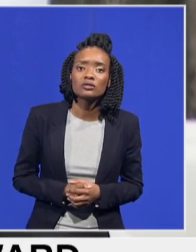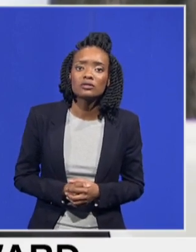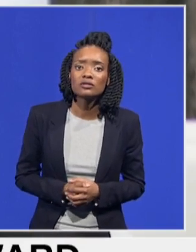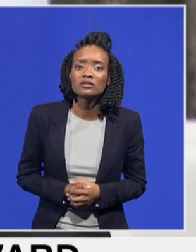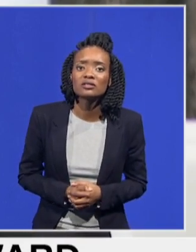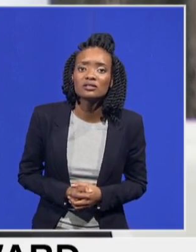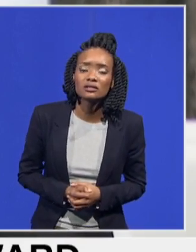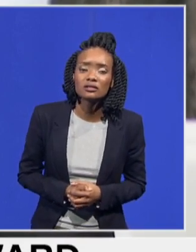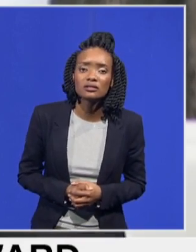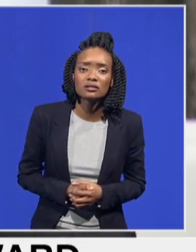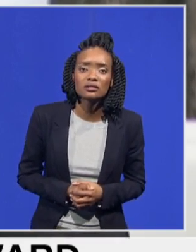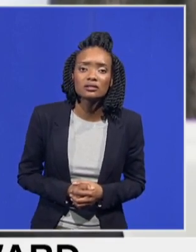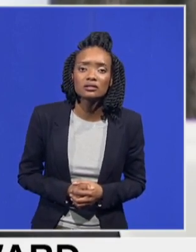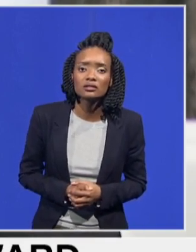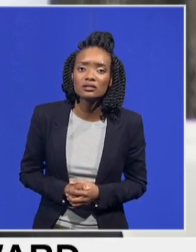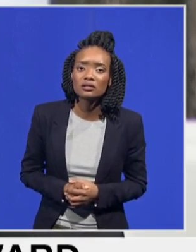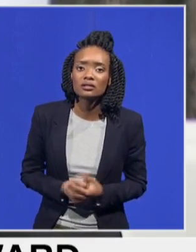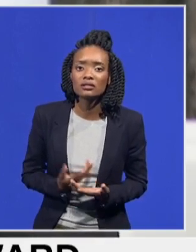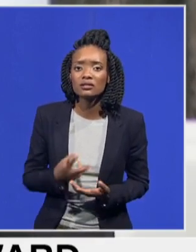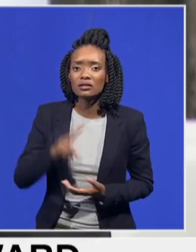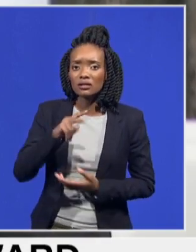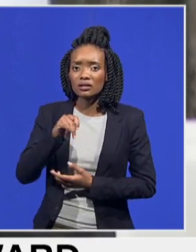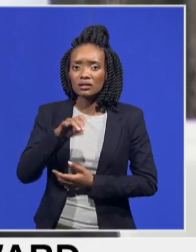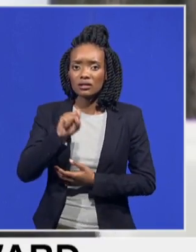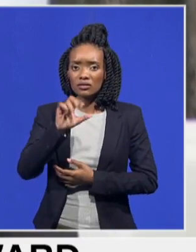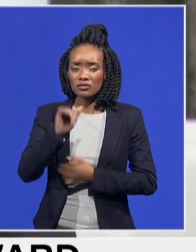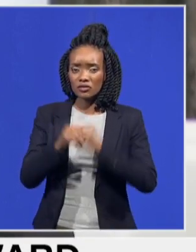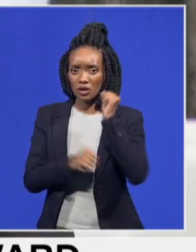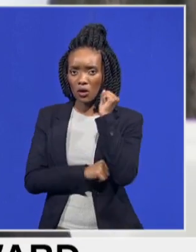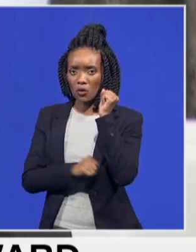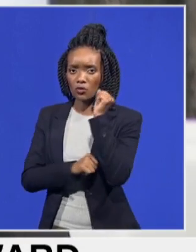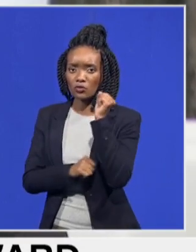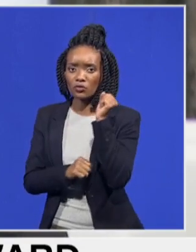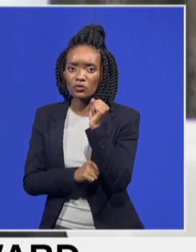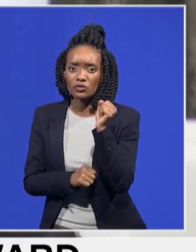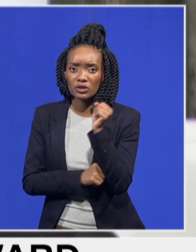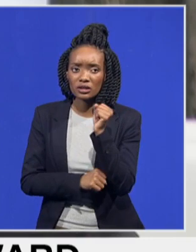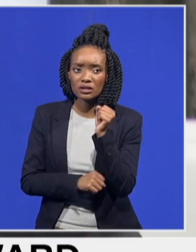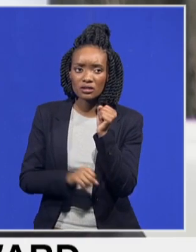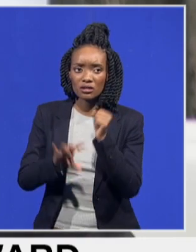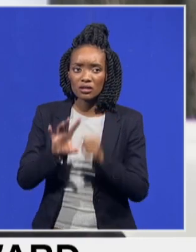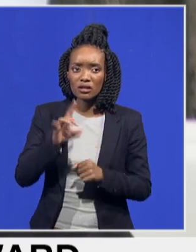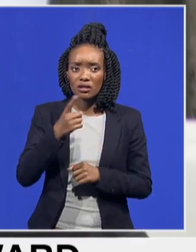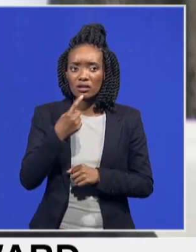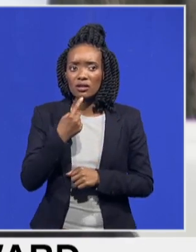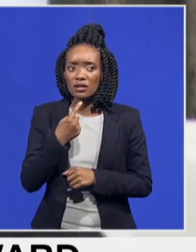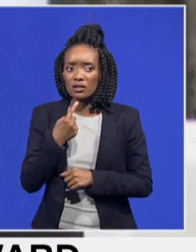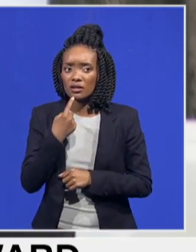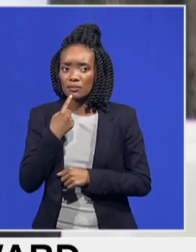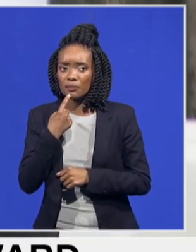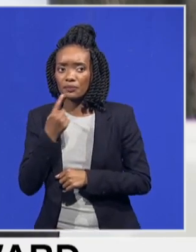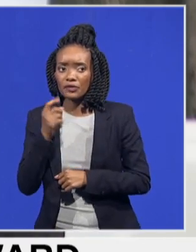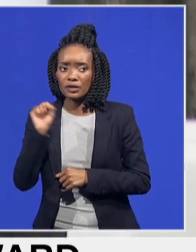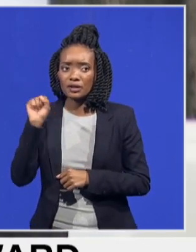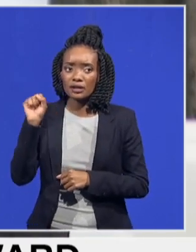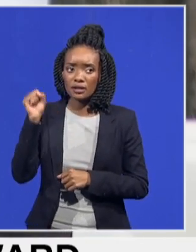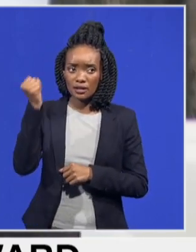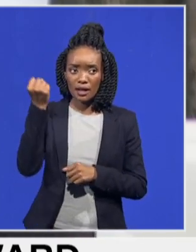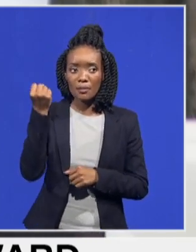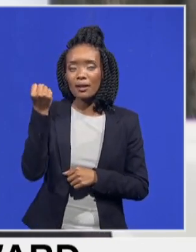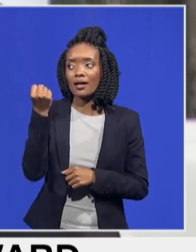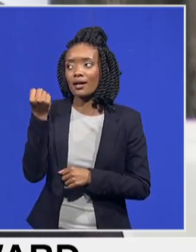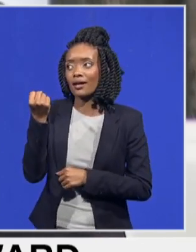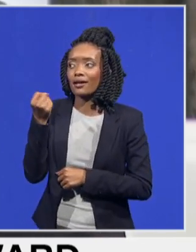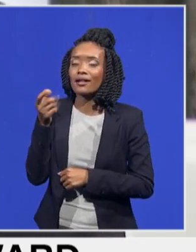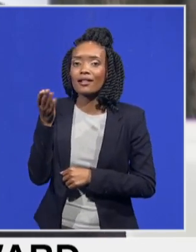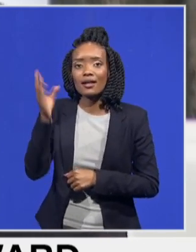Taiwan. Because the visa officer told me, only you know about Indaba will be held in Durban.